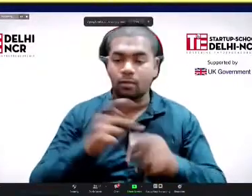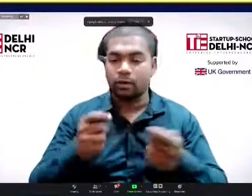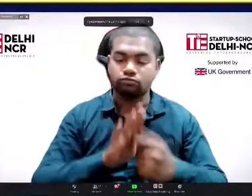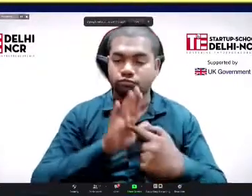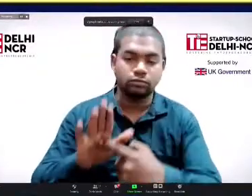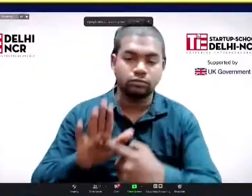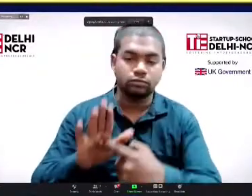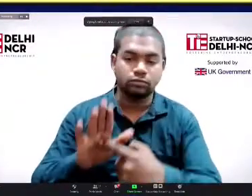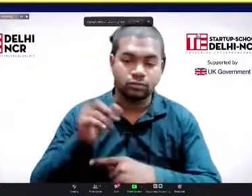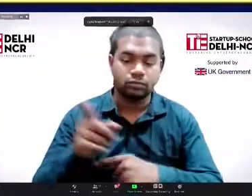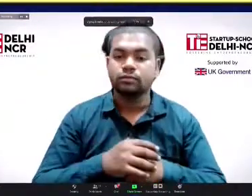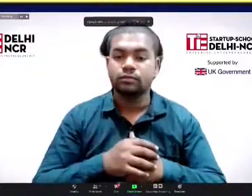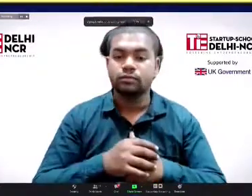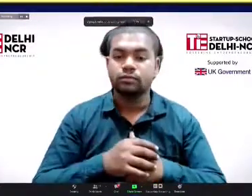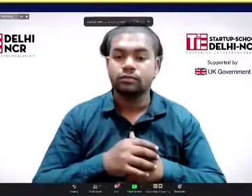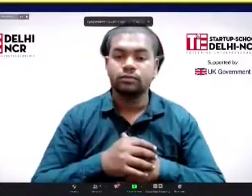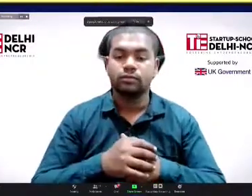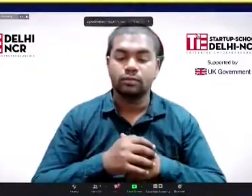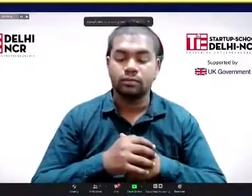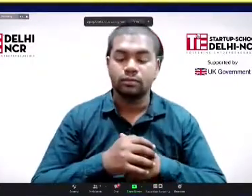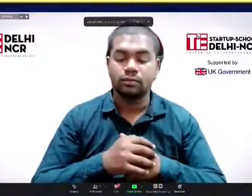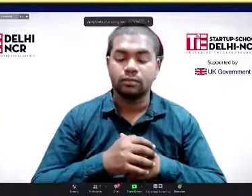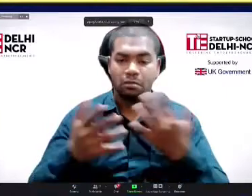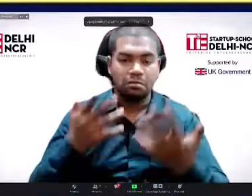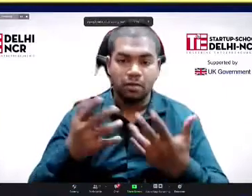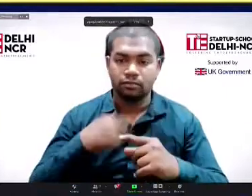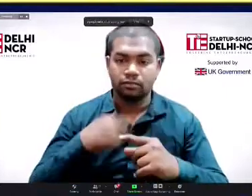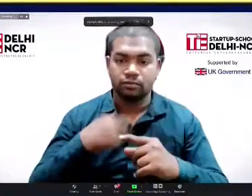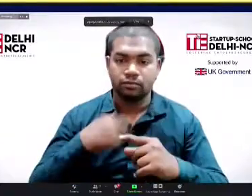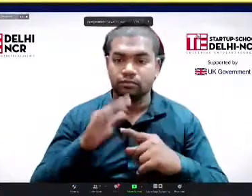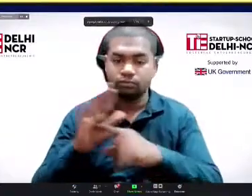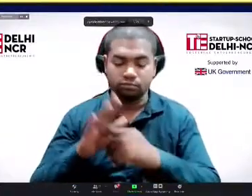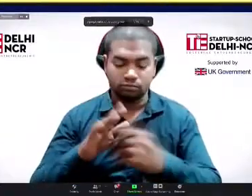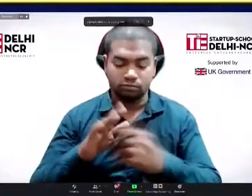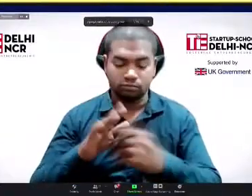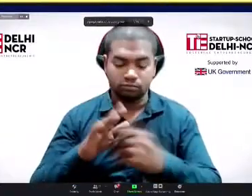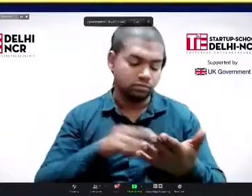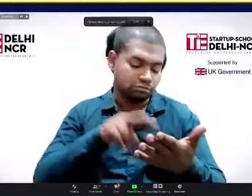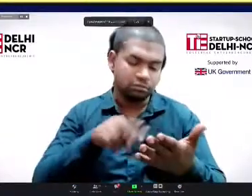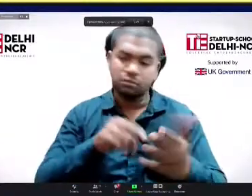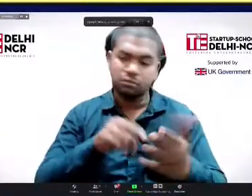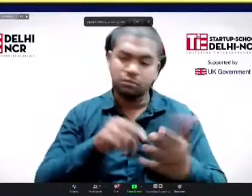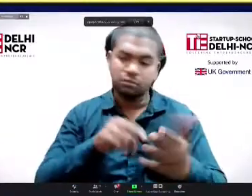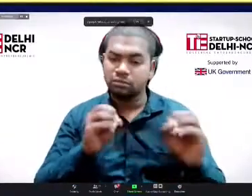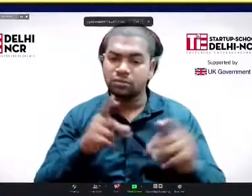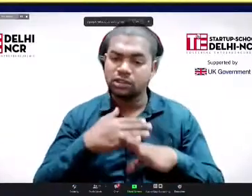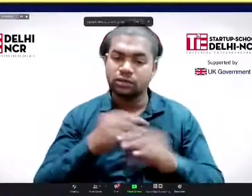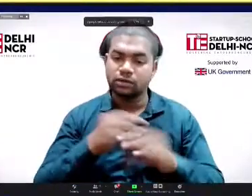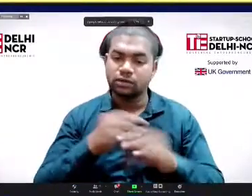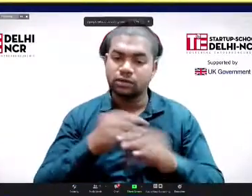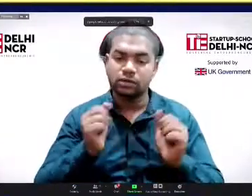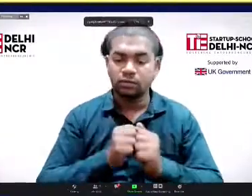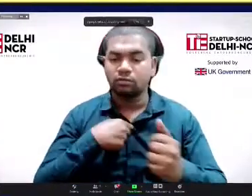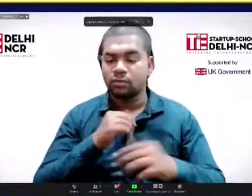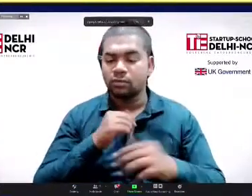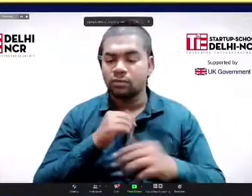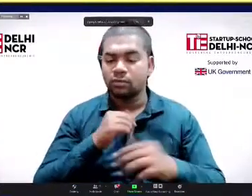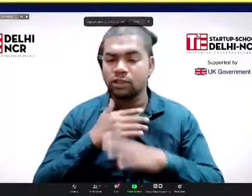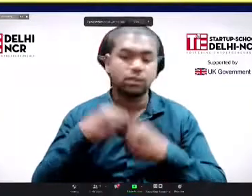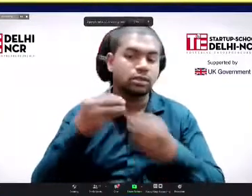made a great product. Well, maybe I can't see the poetry in it unless you share it with me as poetry.